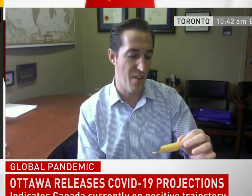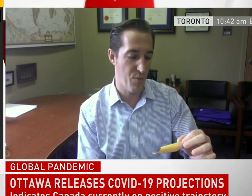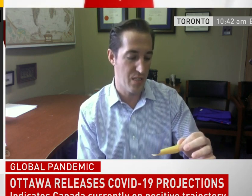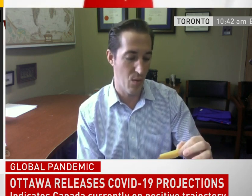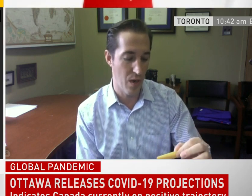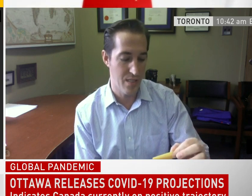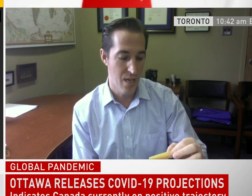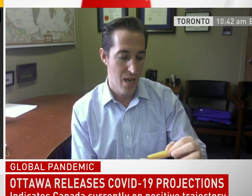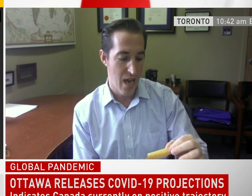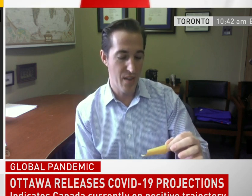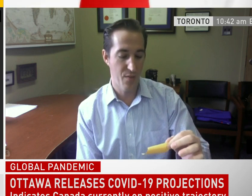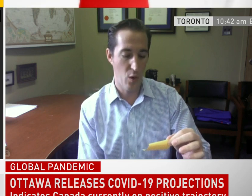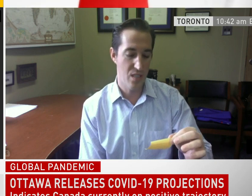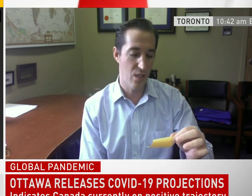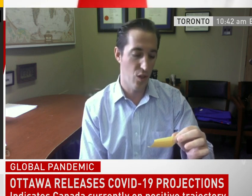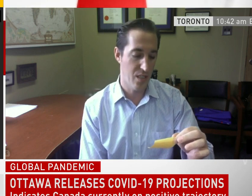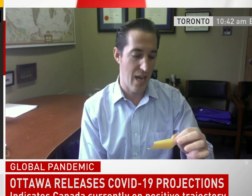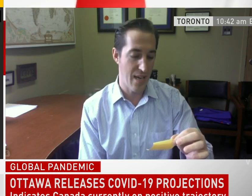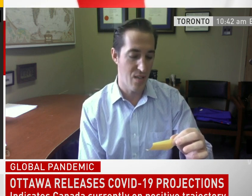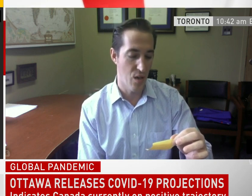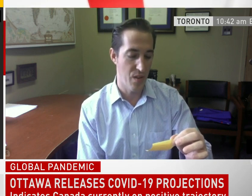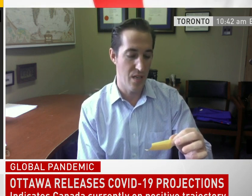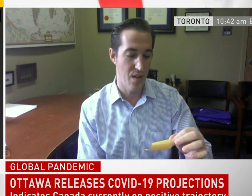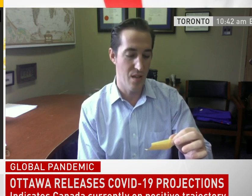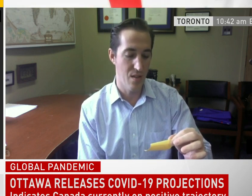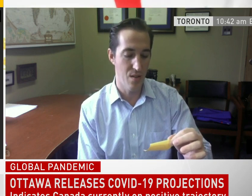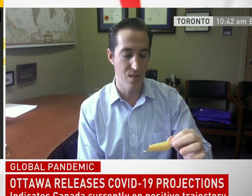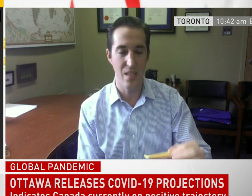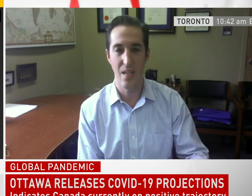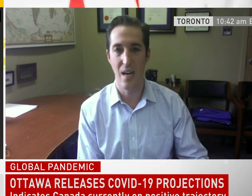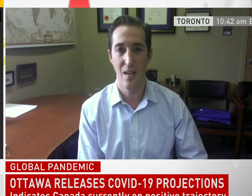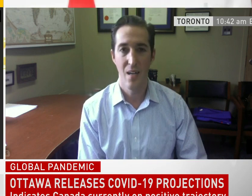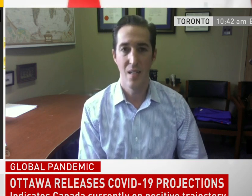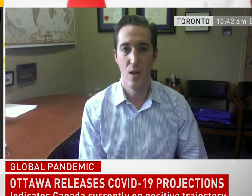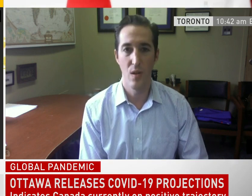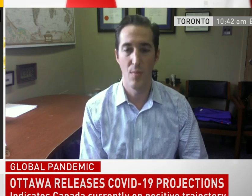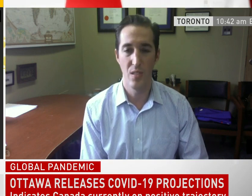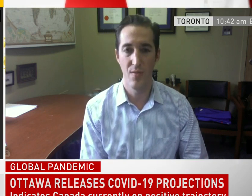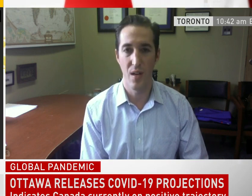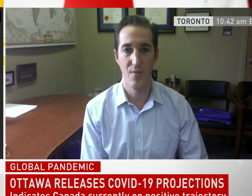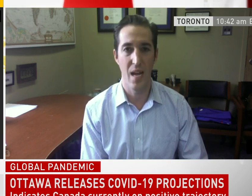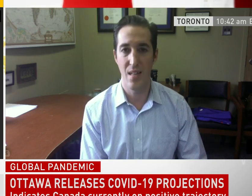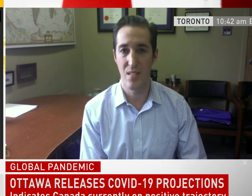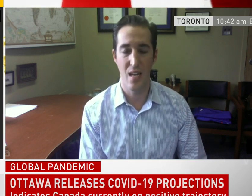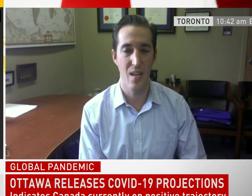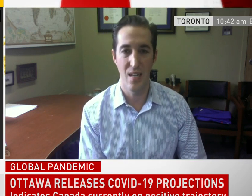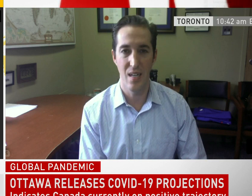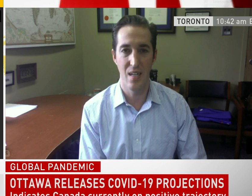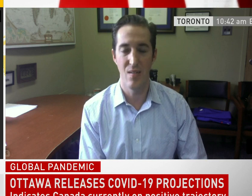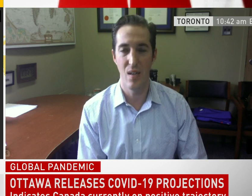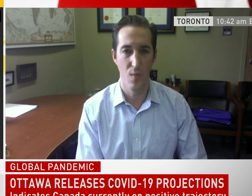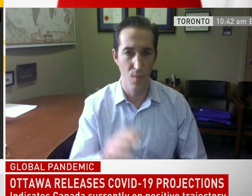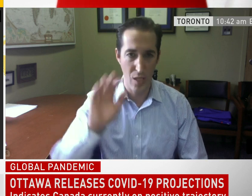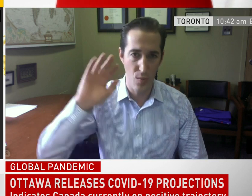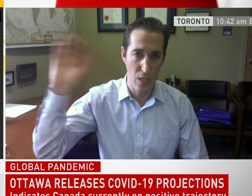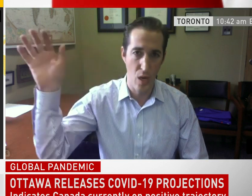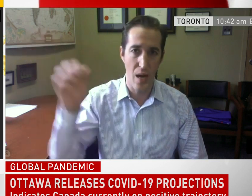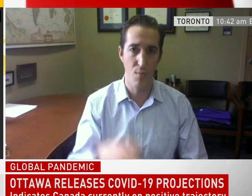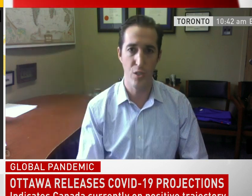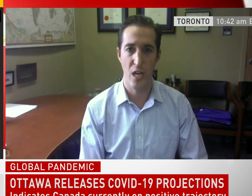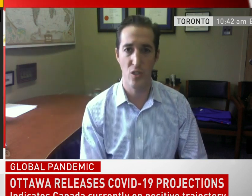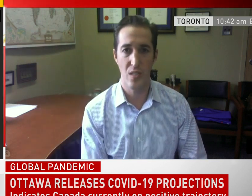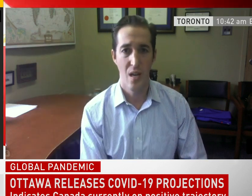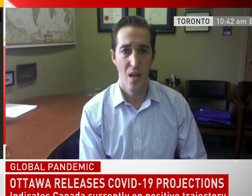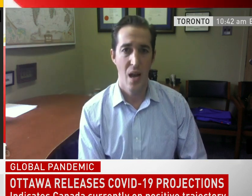if 5% was. And then, of course, they looked at, the numbers of deaths in much